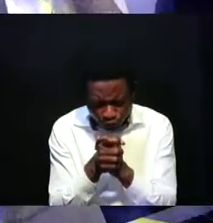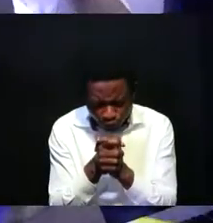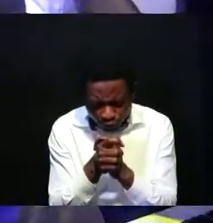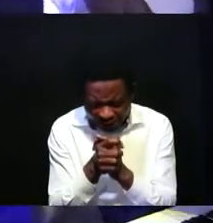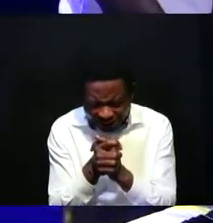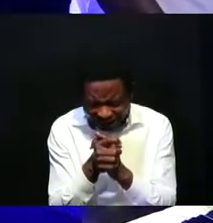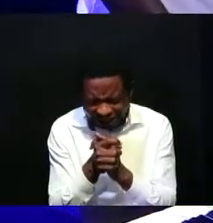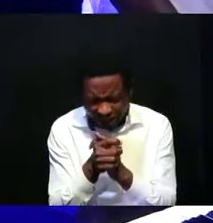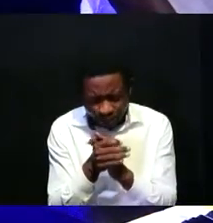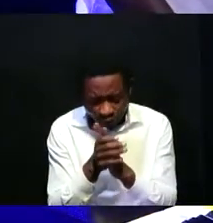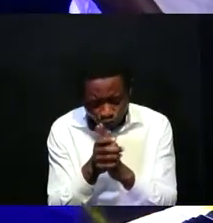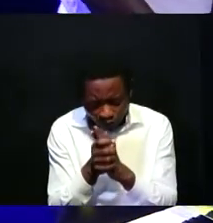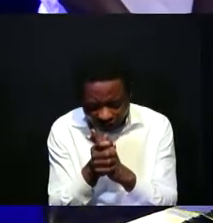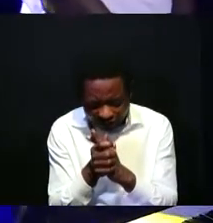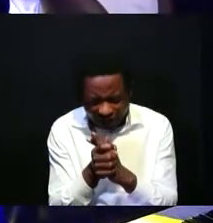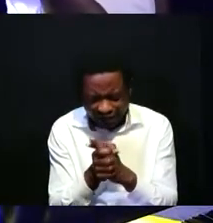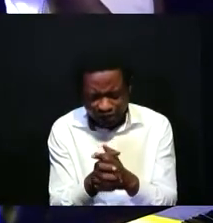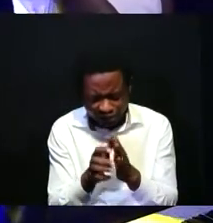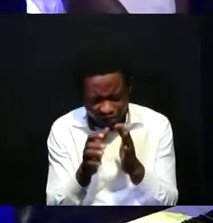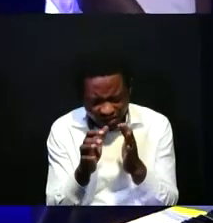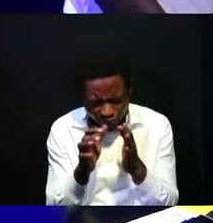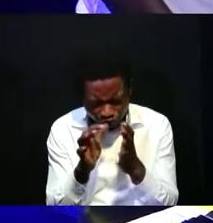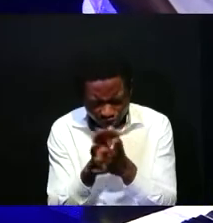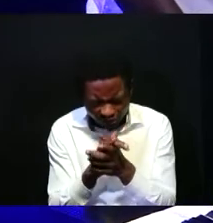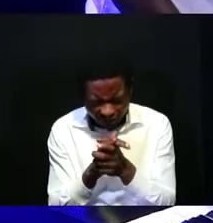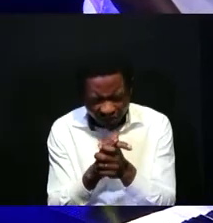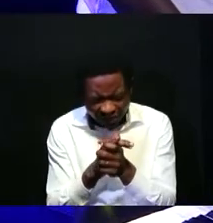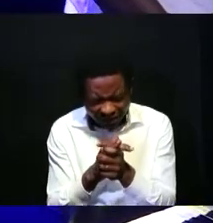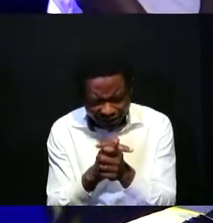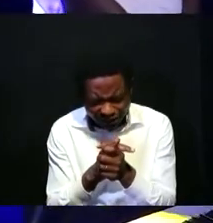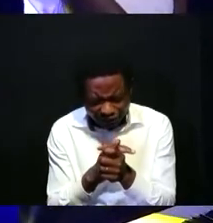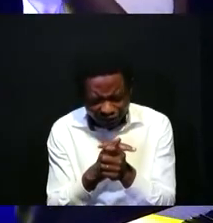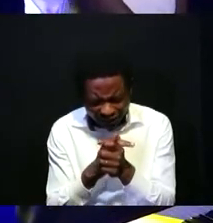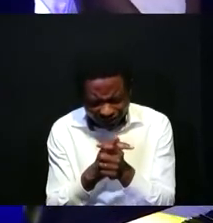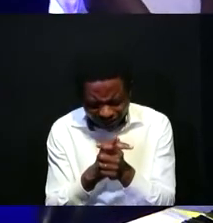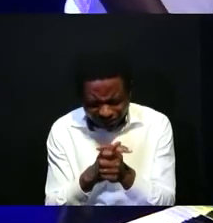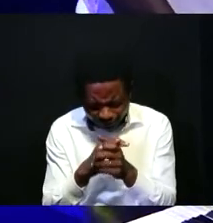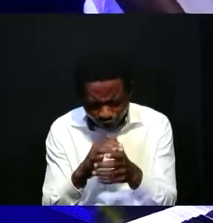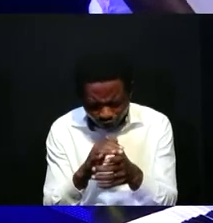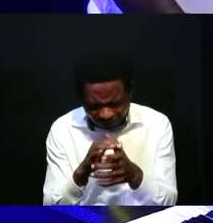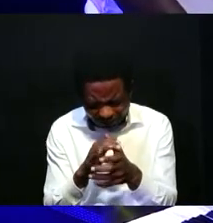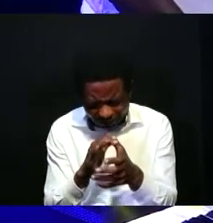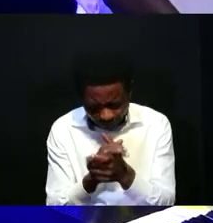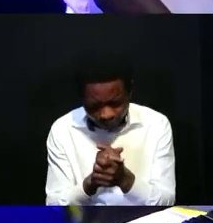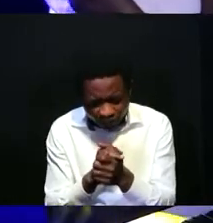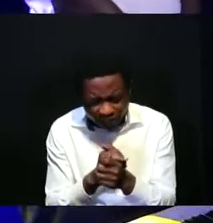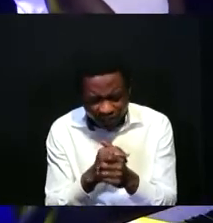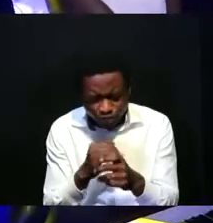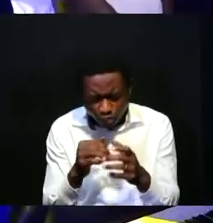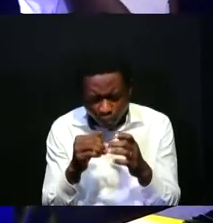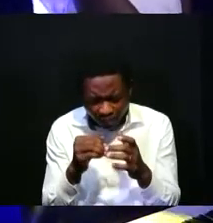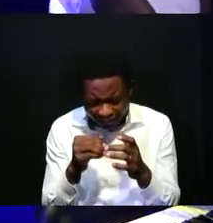into relationship, O God. There are immense difficulties and challenges. And Lord, we pray for